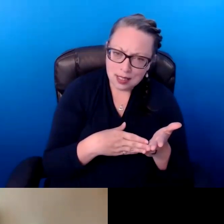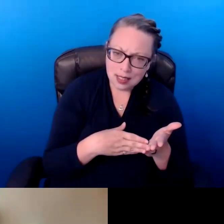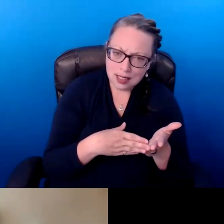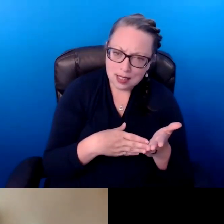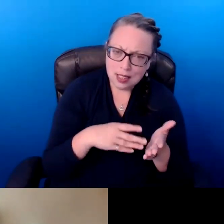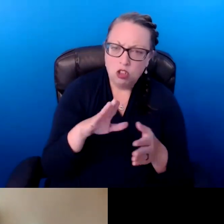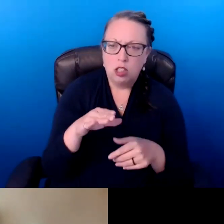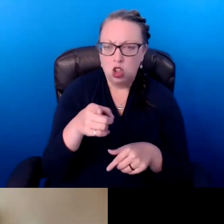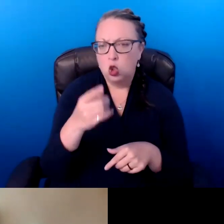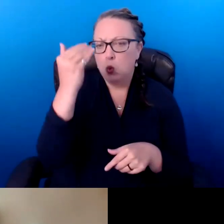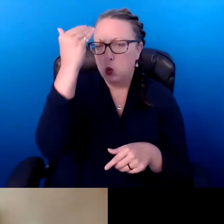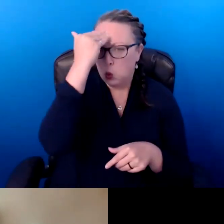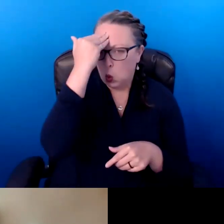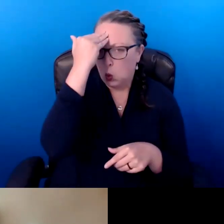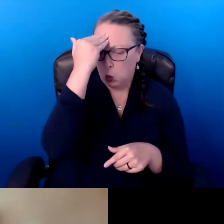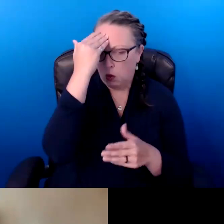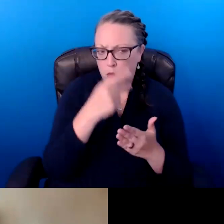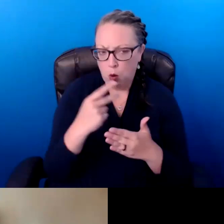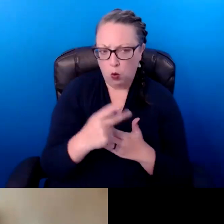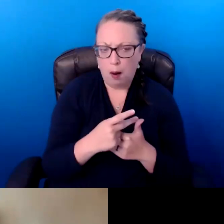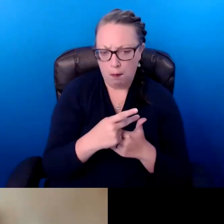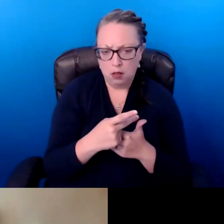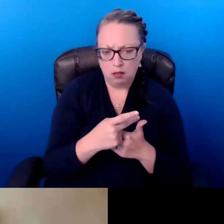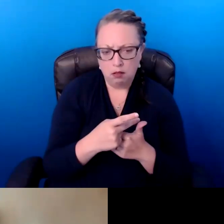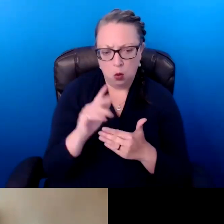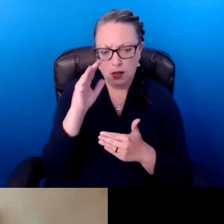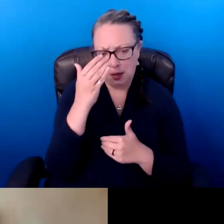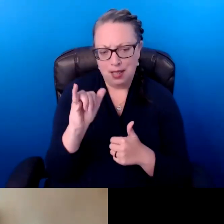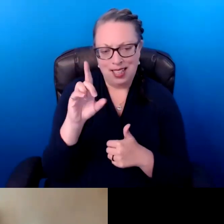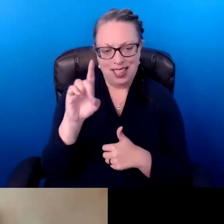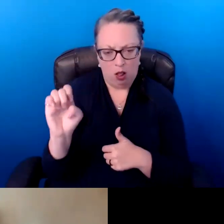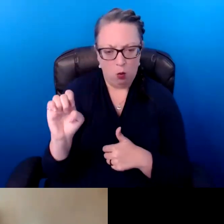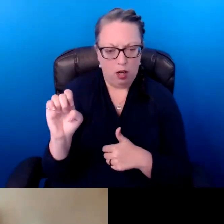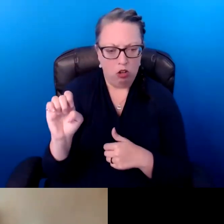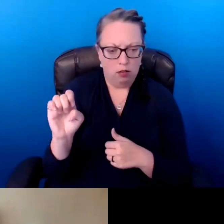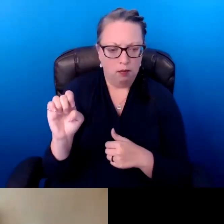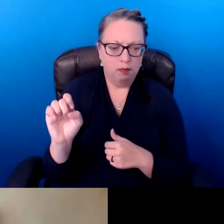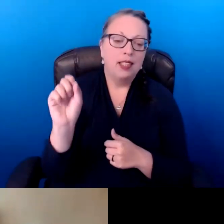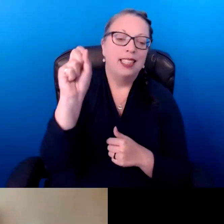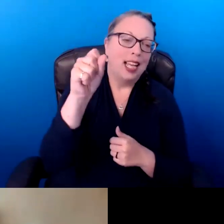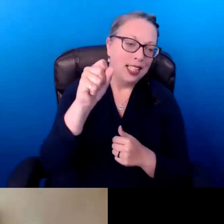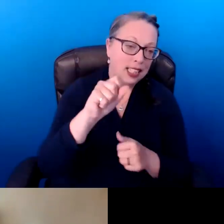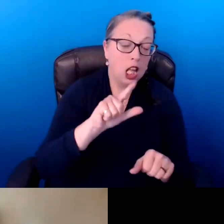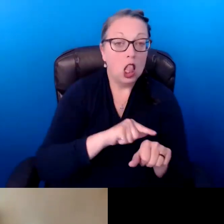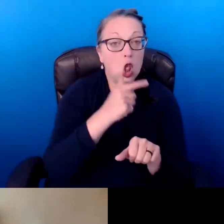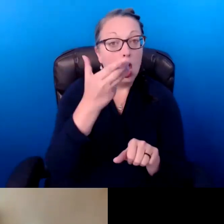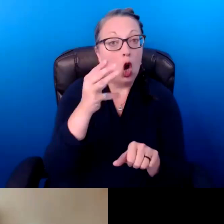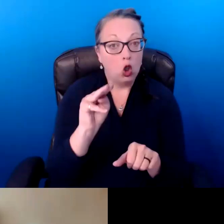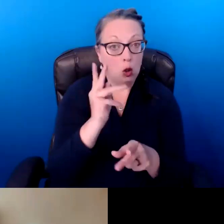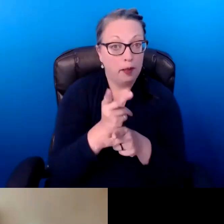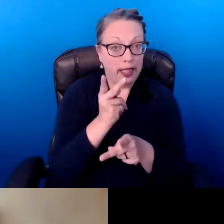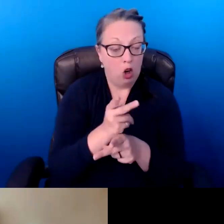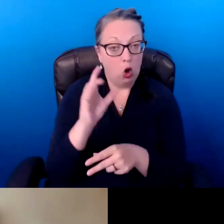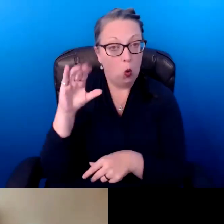you know of such programs? It sounds like Delaware is the in long-term care in Oregon, we